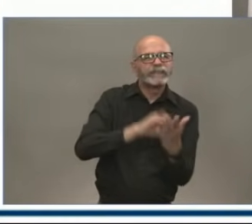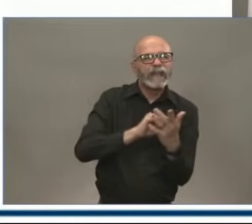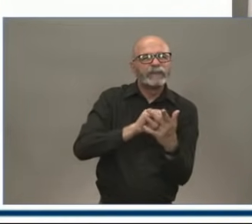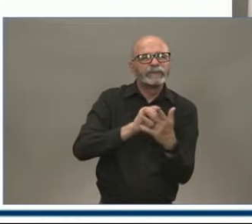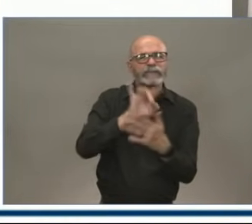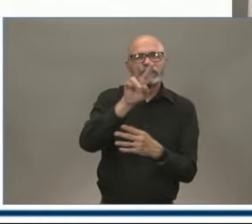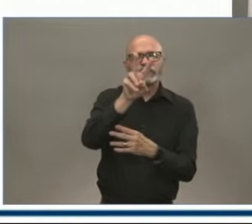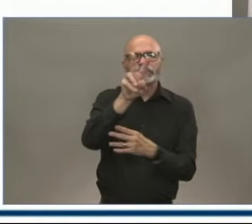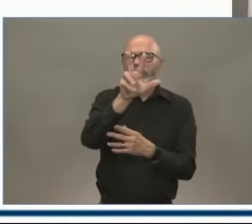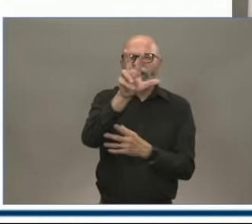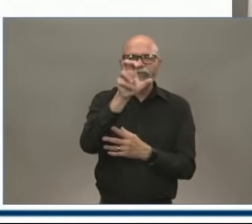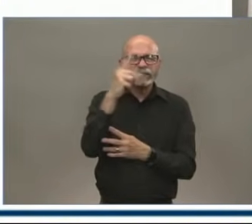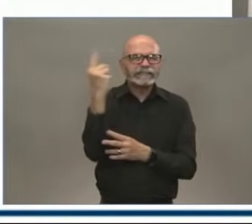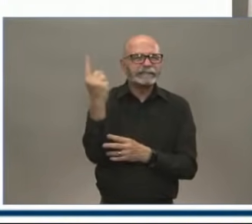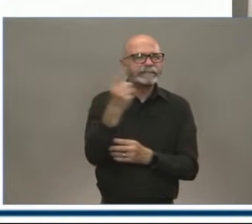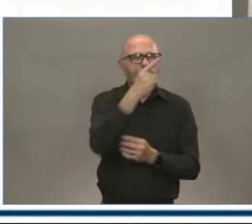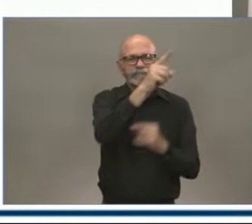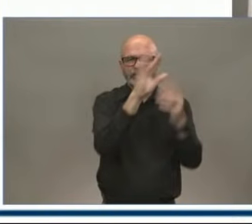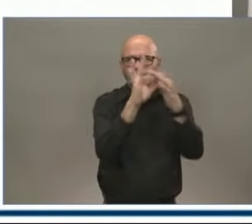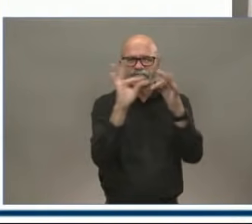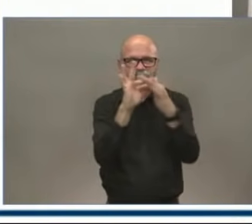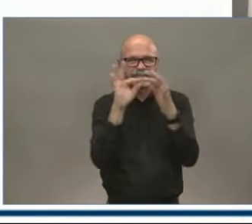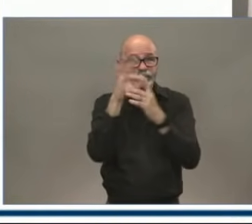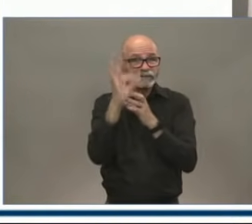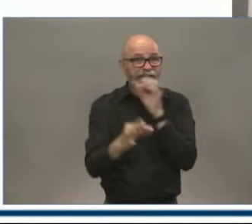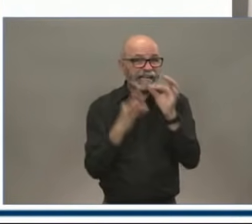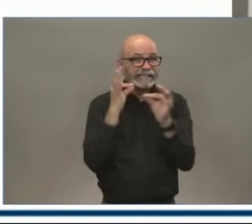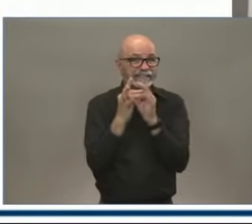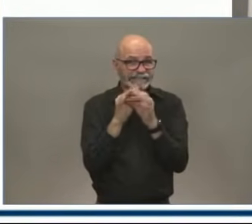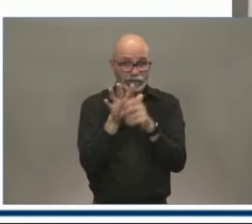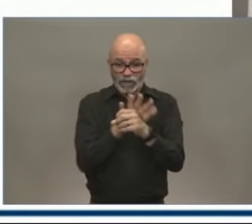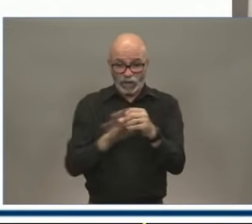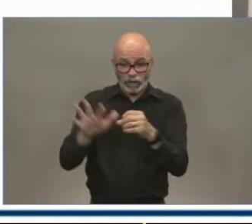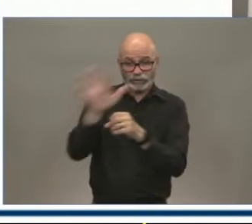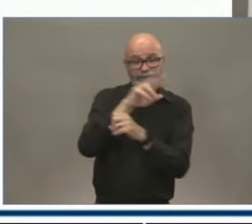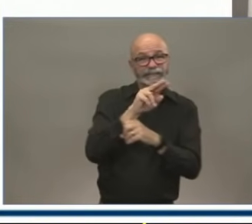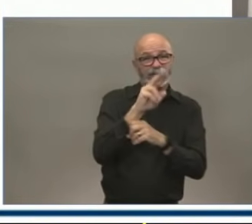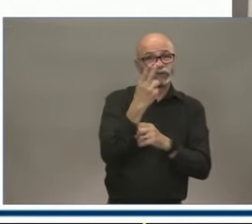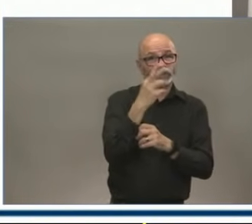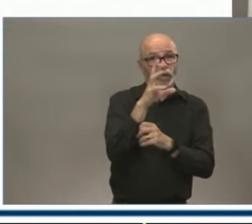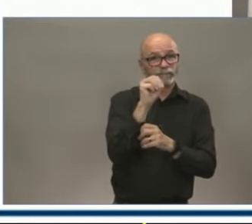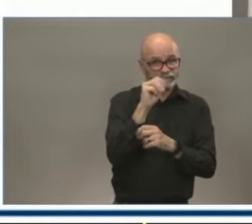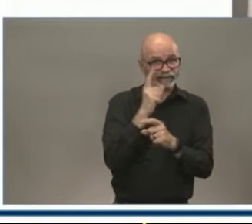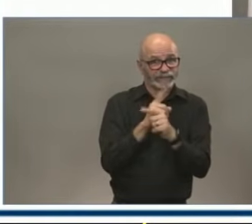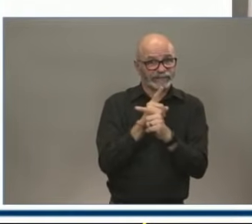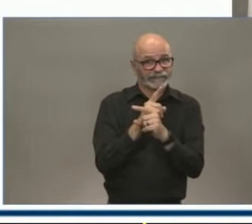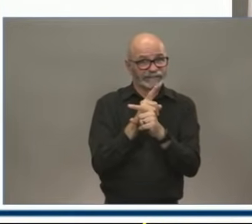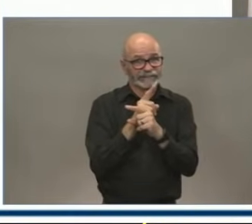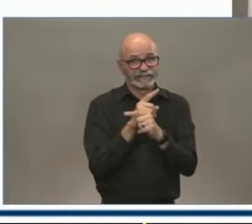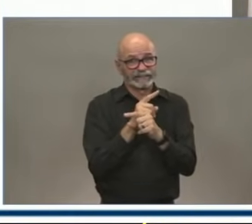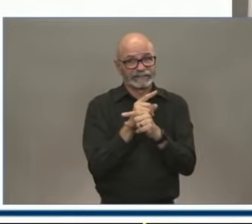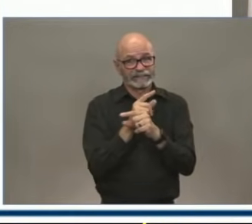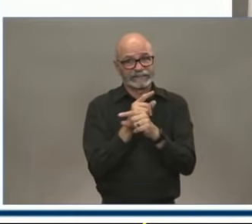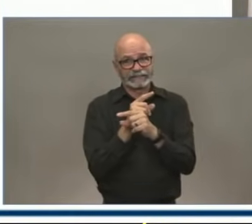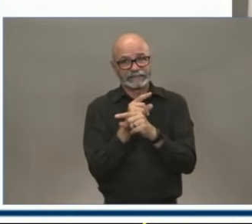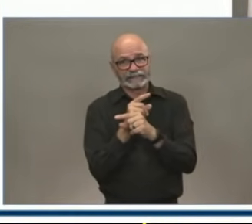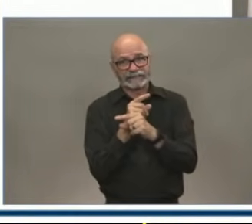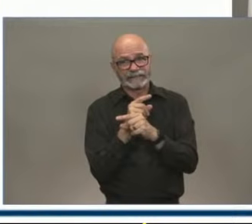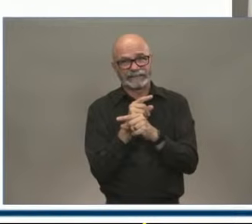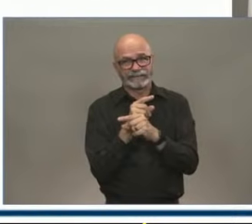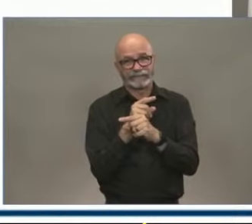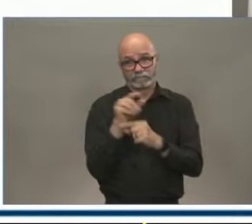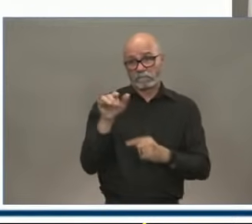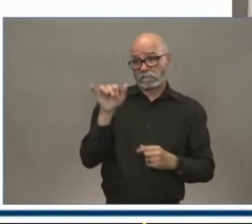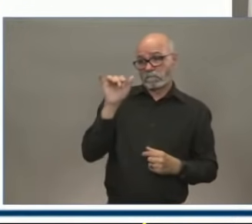who were associated with the bars in HRM. I don't know if anyone knows, but is that